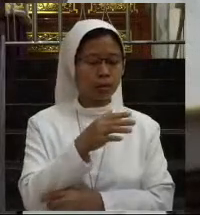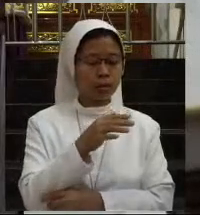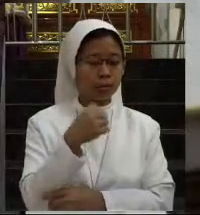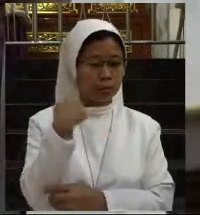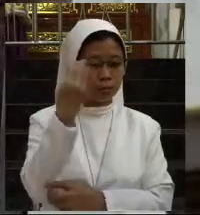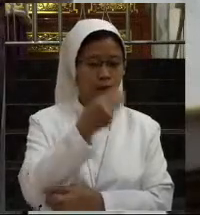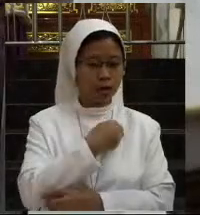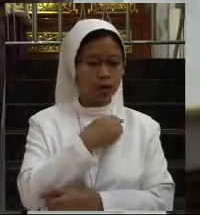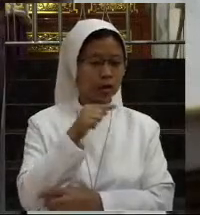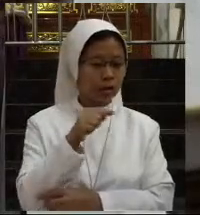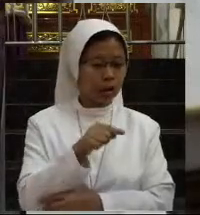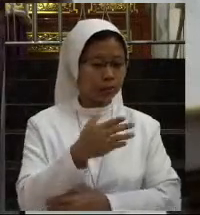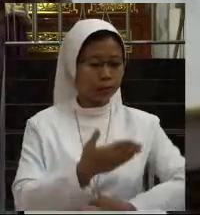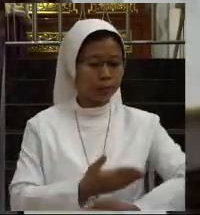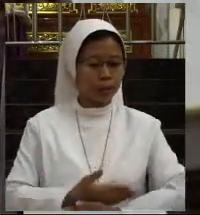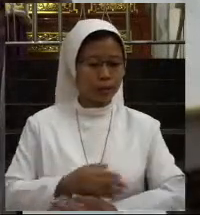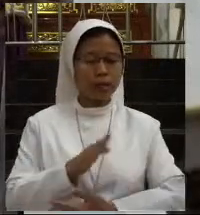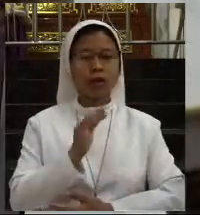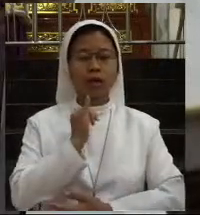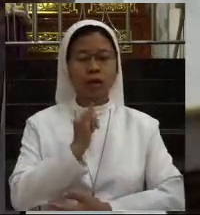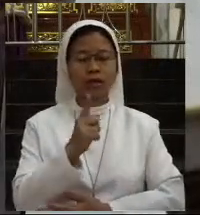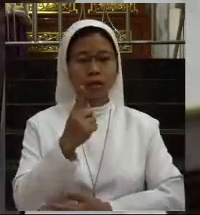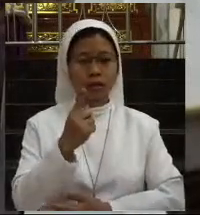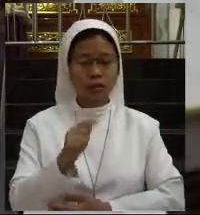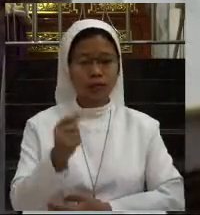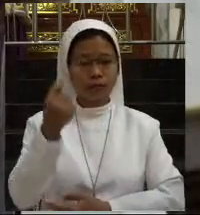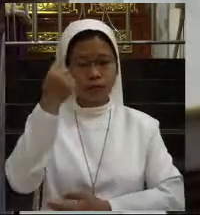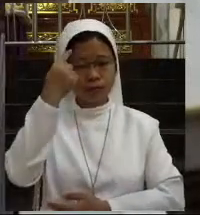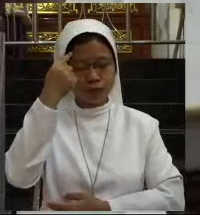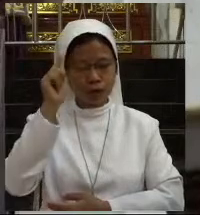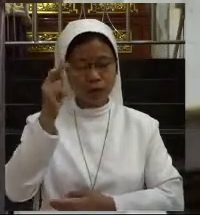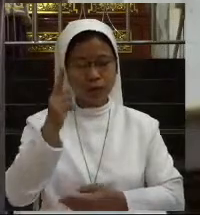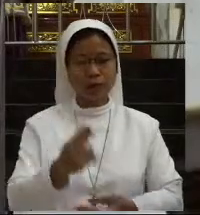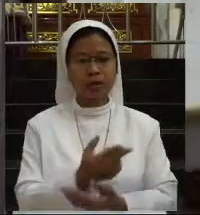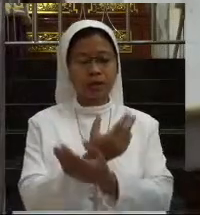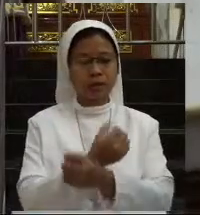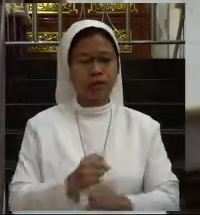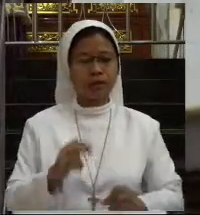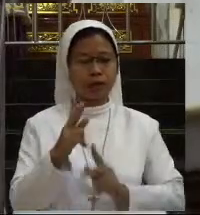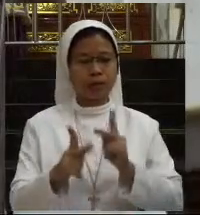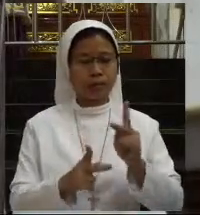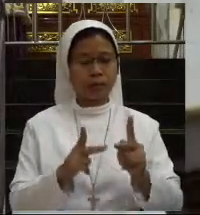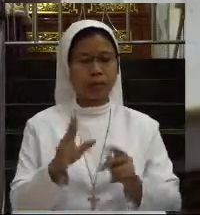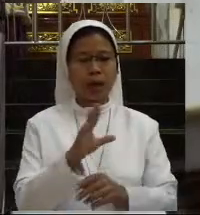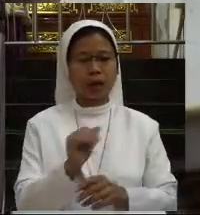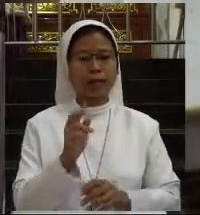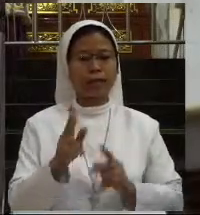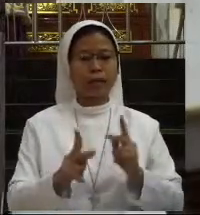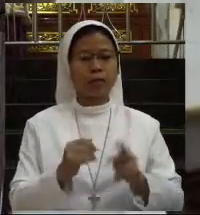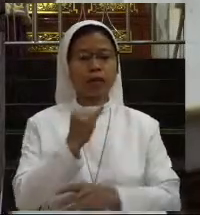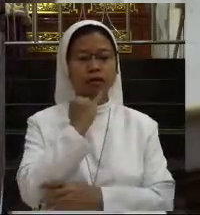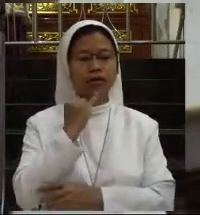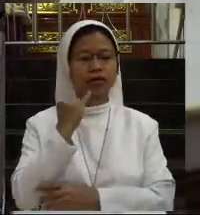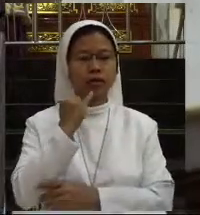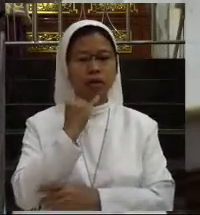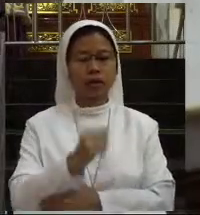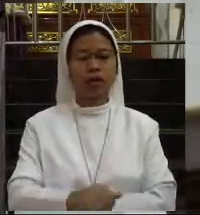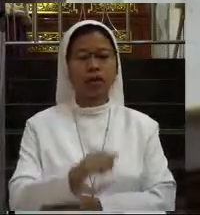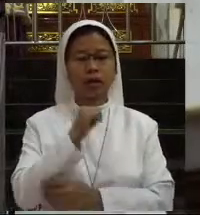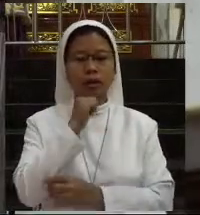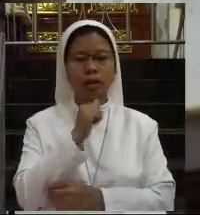is destined for the fall and rise of many in Israel, and to be a sign that will be